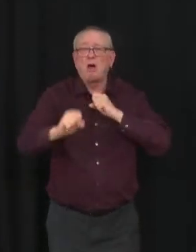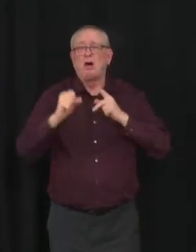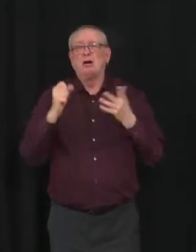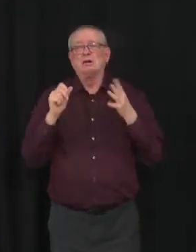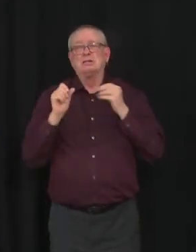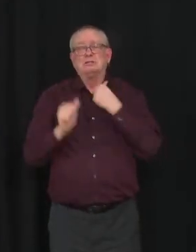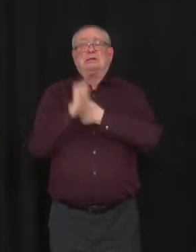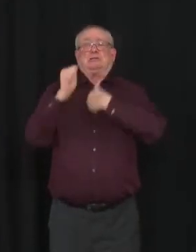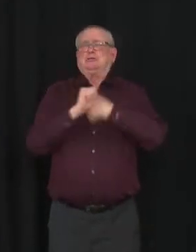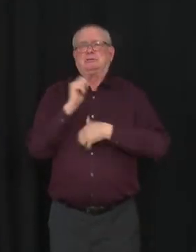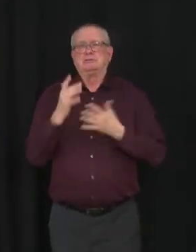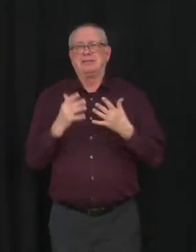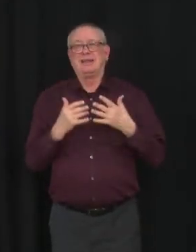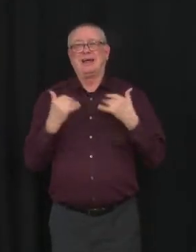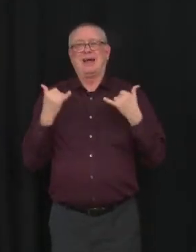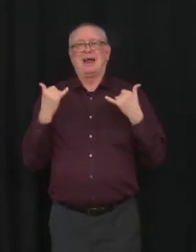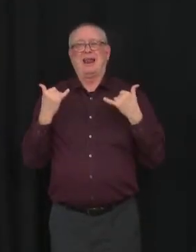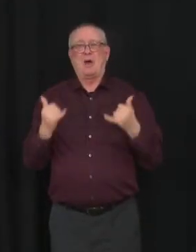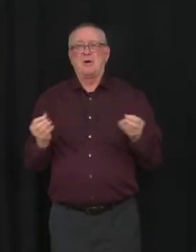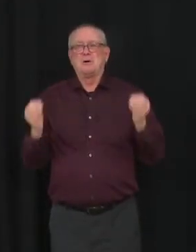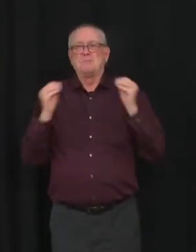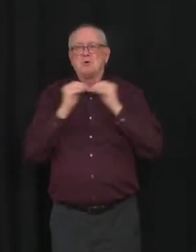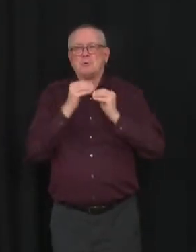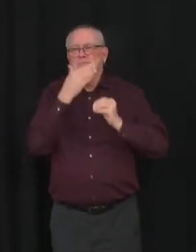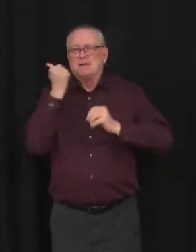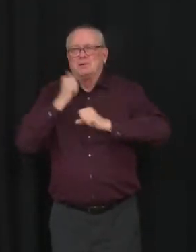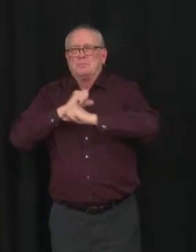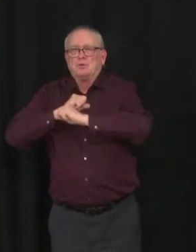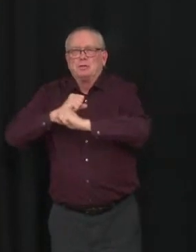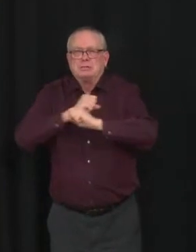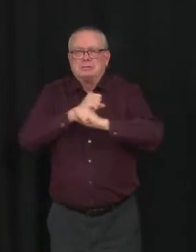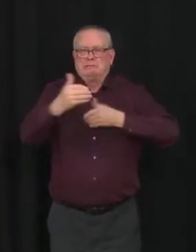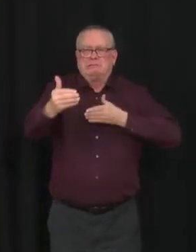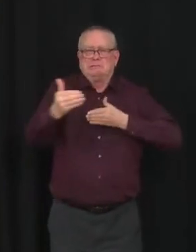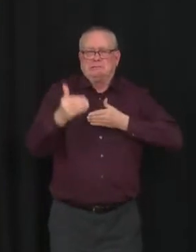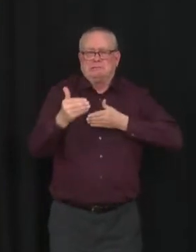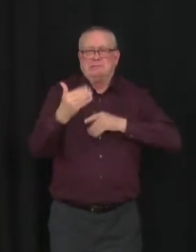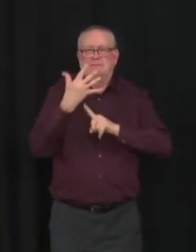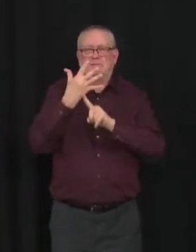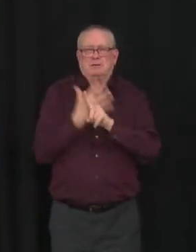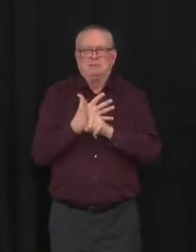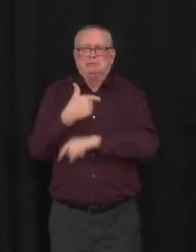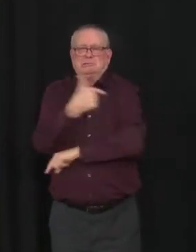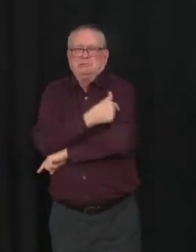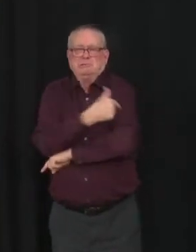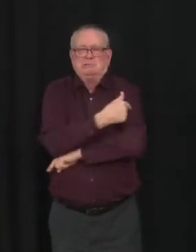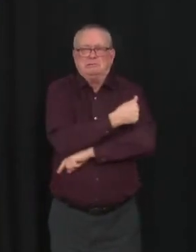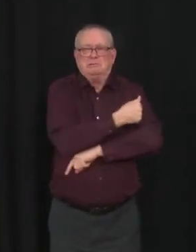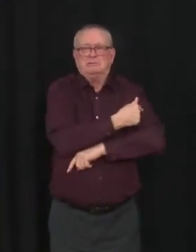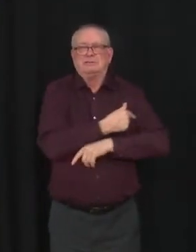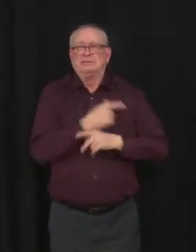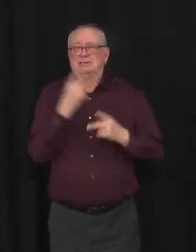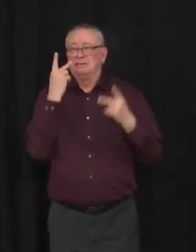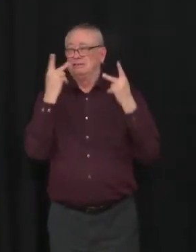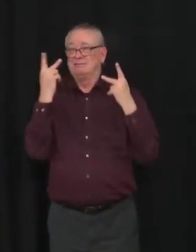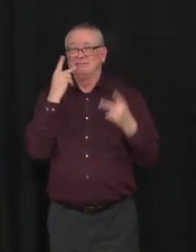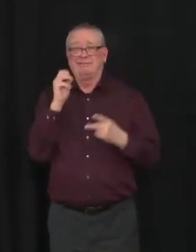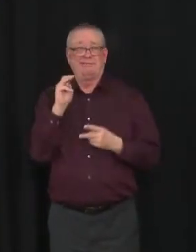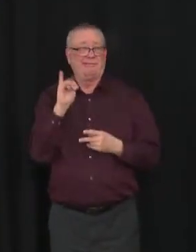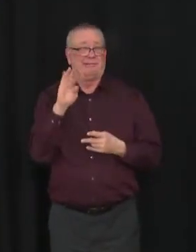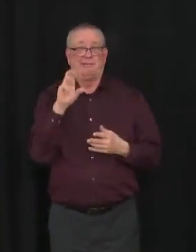greater benefit to the individual and collective good by administering them now while we see the Omicron variant begin to